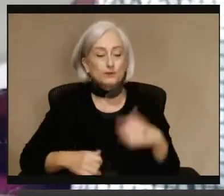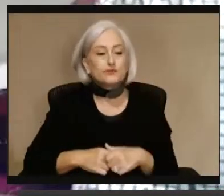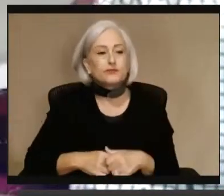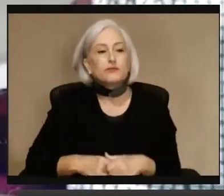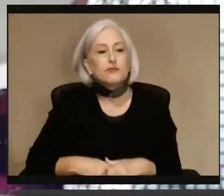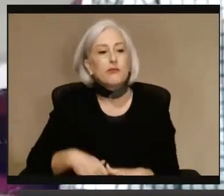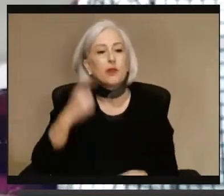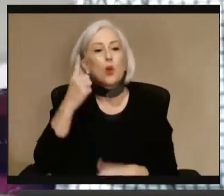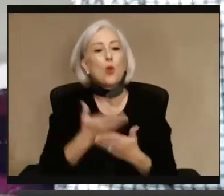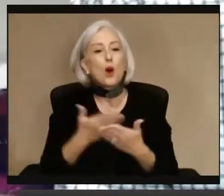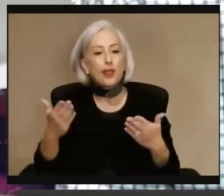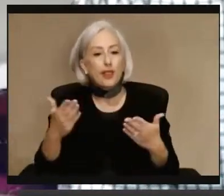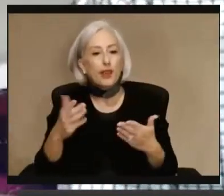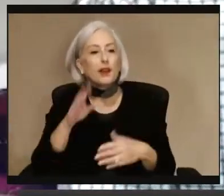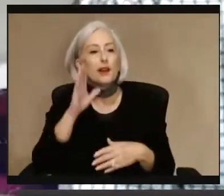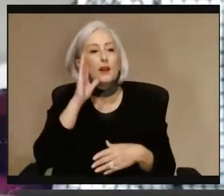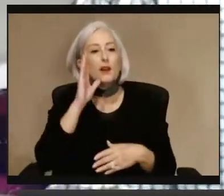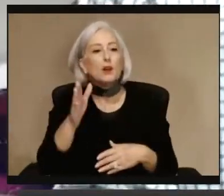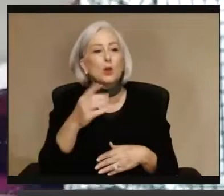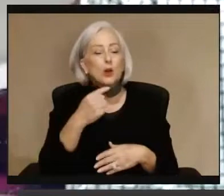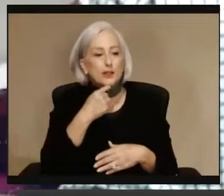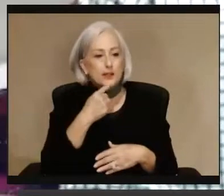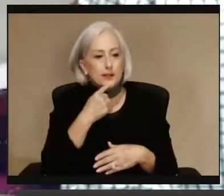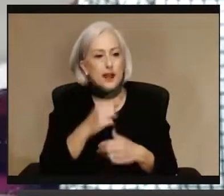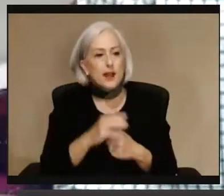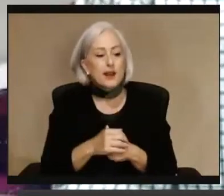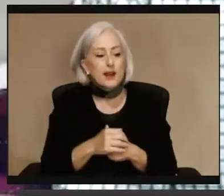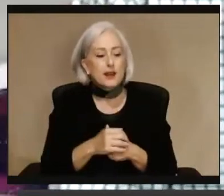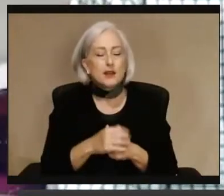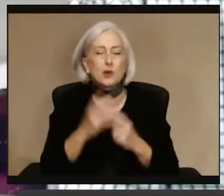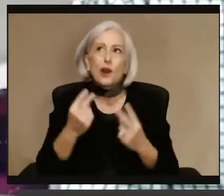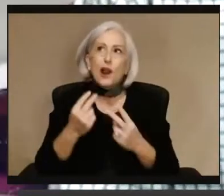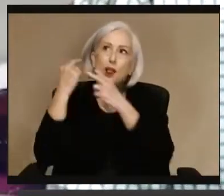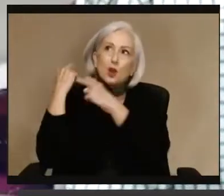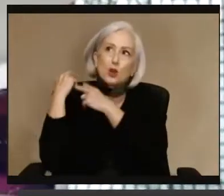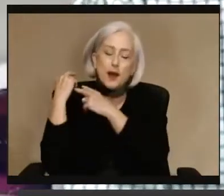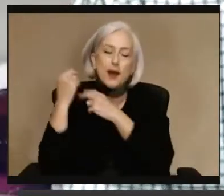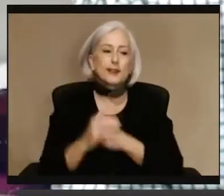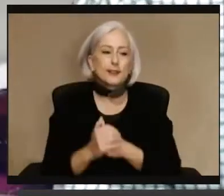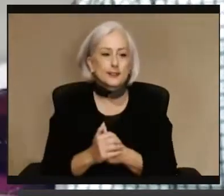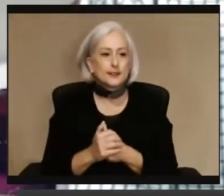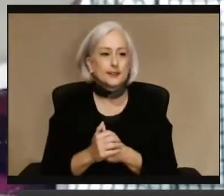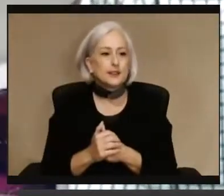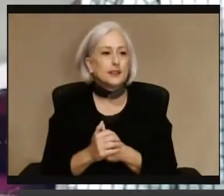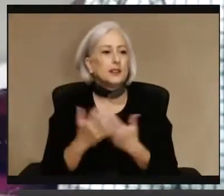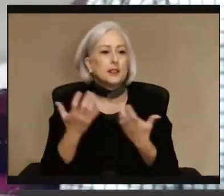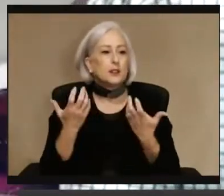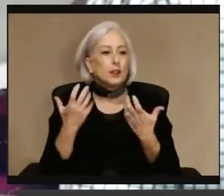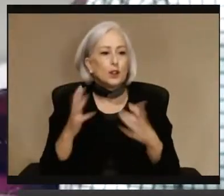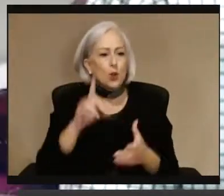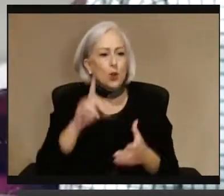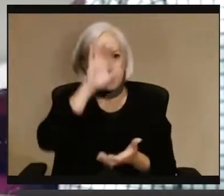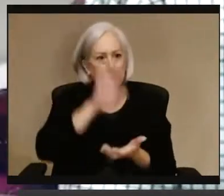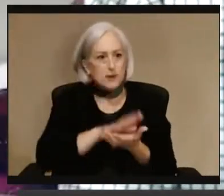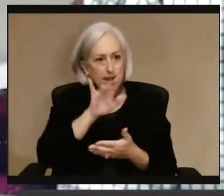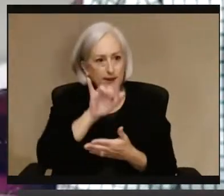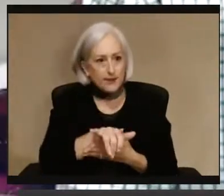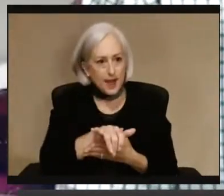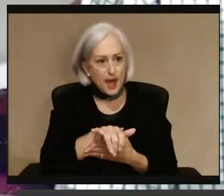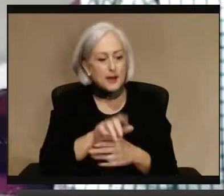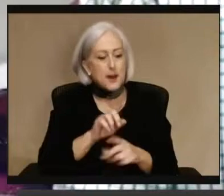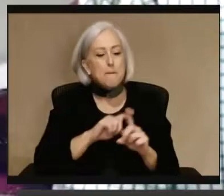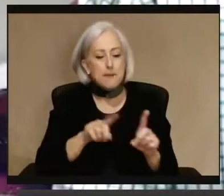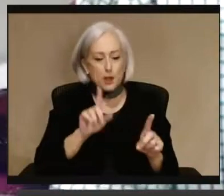will say is, as a parent looking back at that now, it's something you don't want to believe, but you need to take it very serious